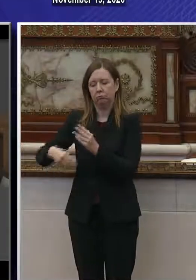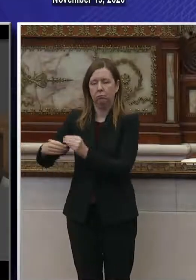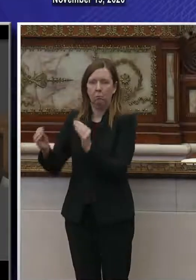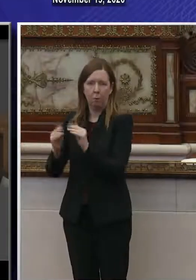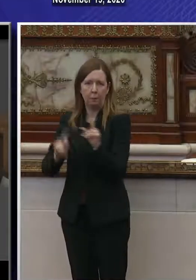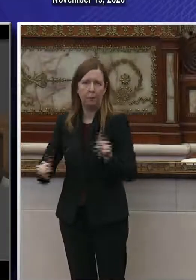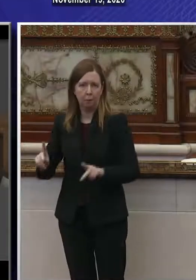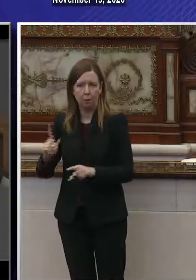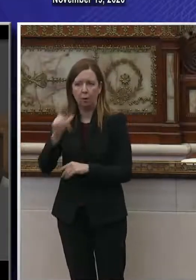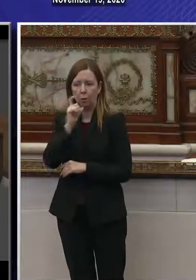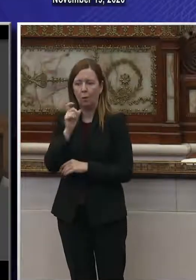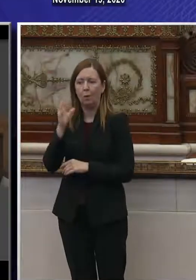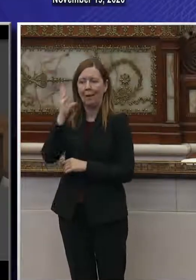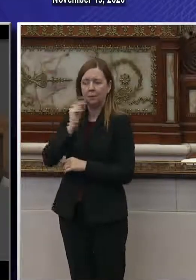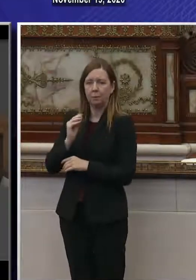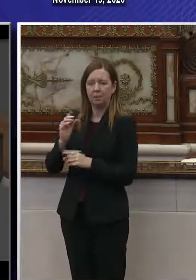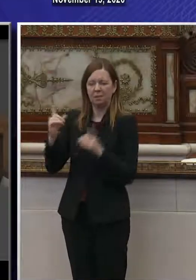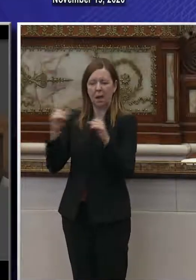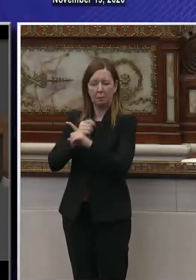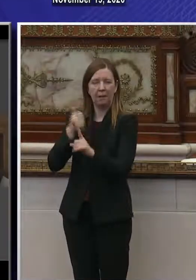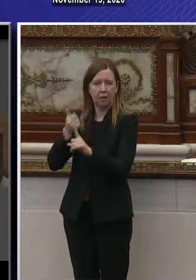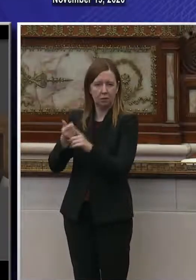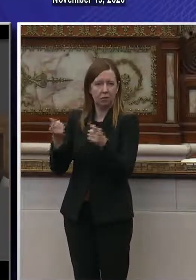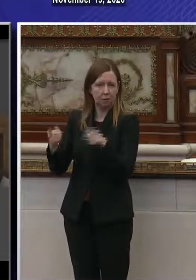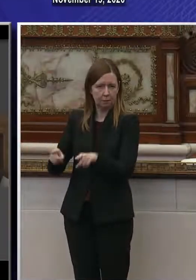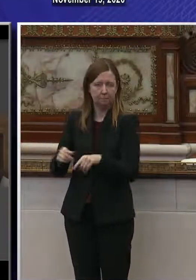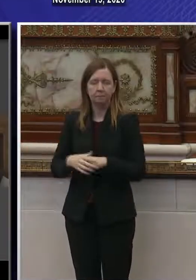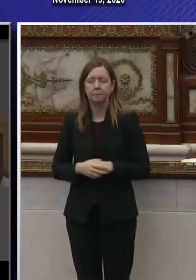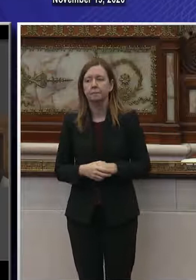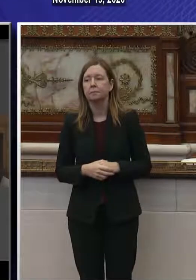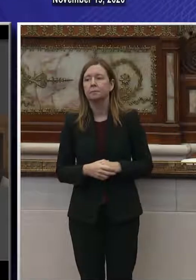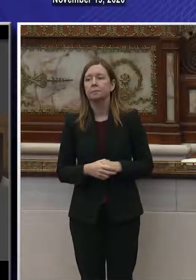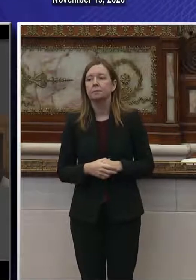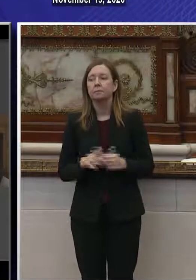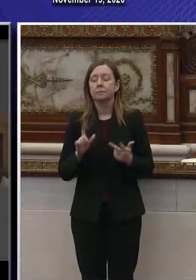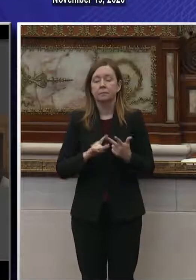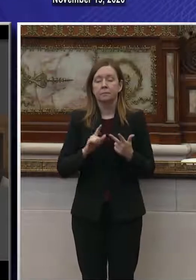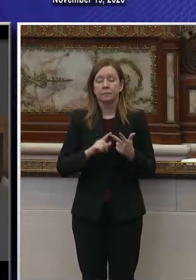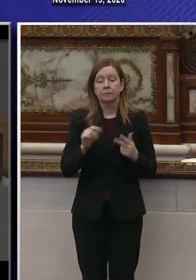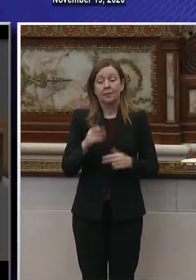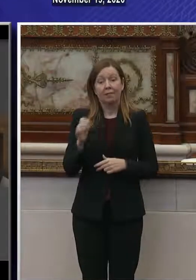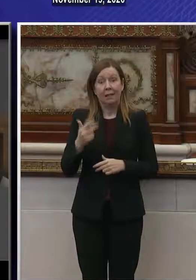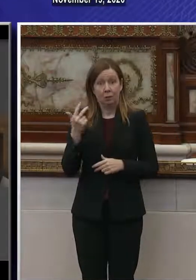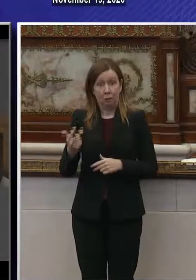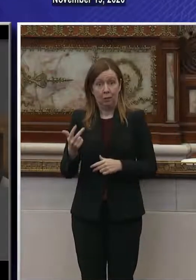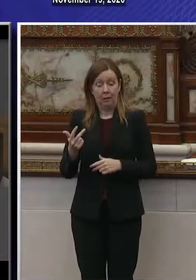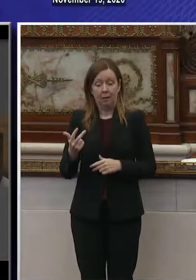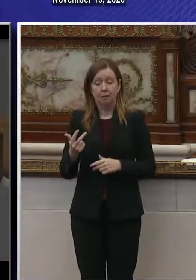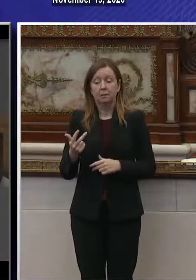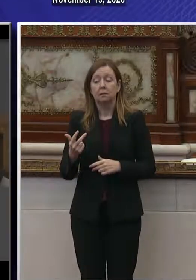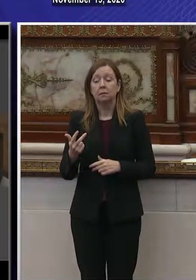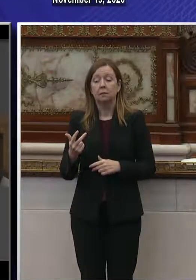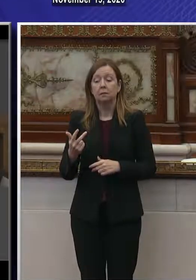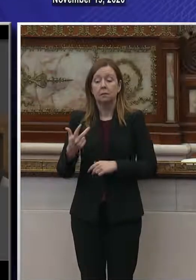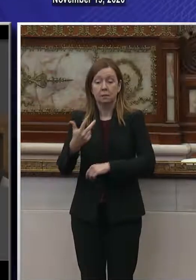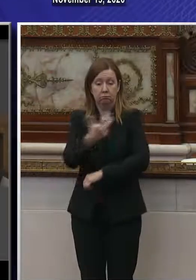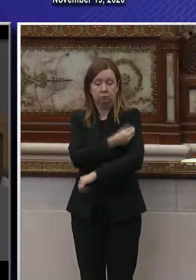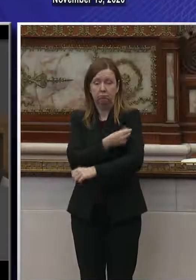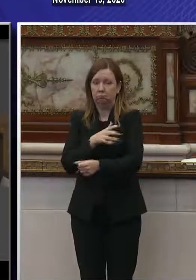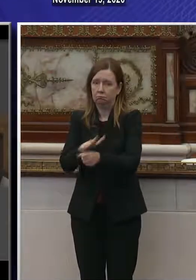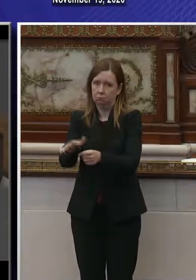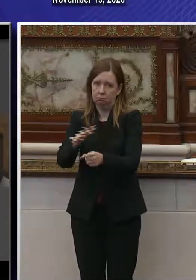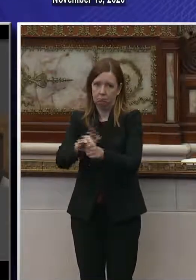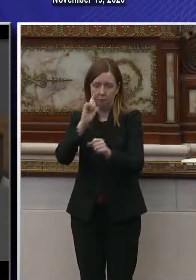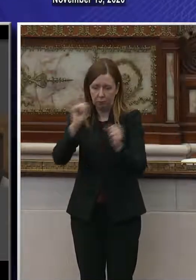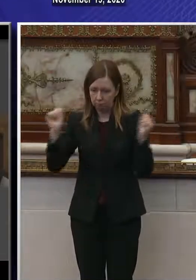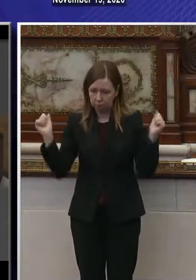persons who might experience complications of infection. In phase 3, COVID-19 vaccine supply will be sufficient for the